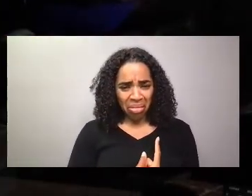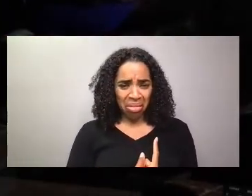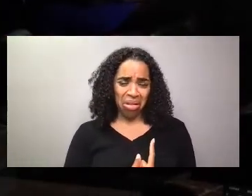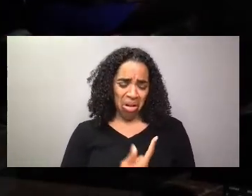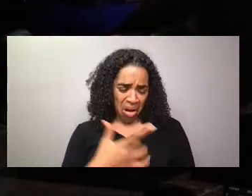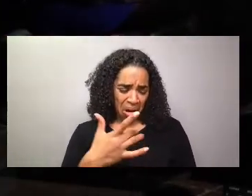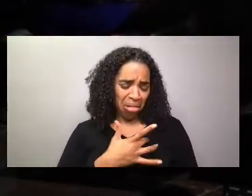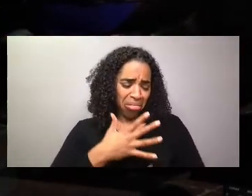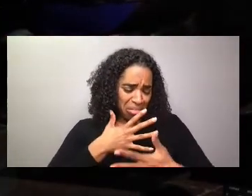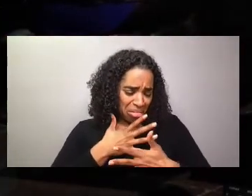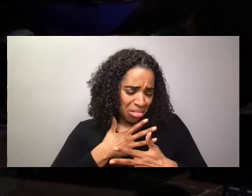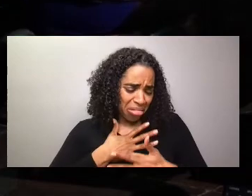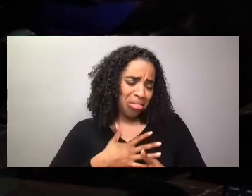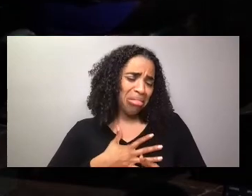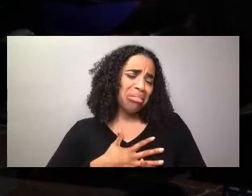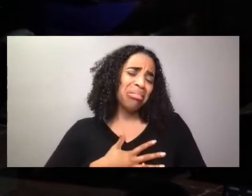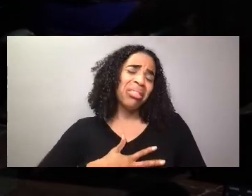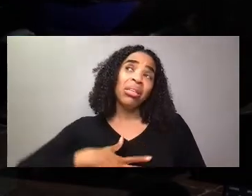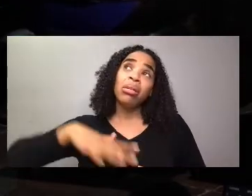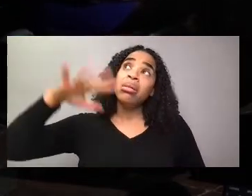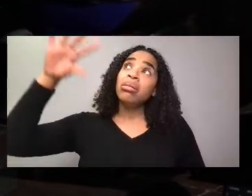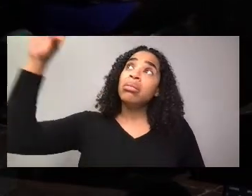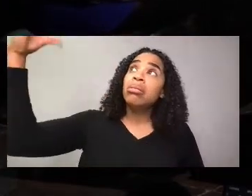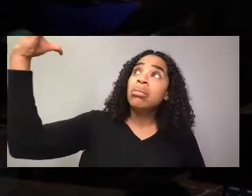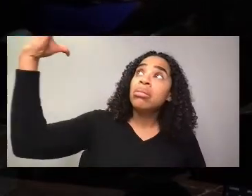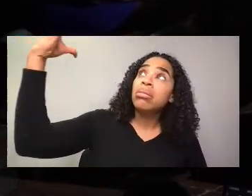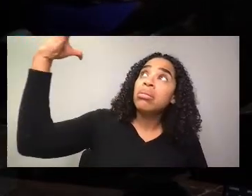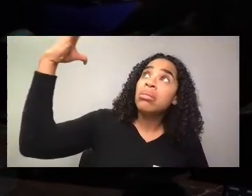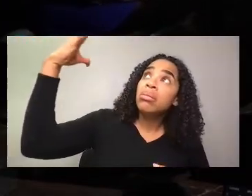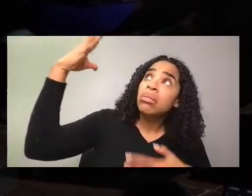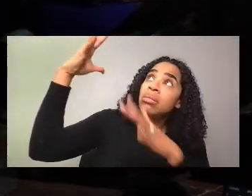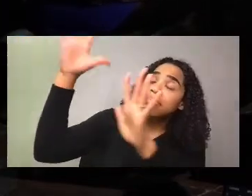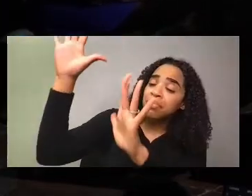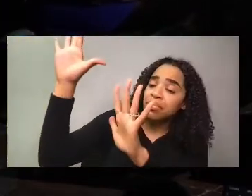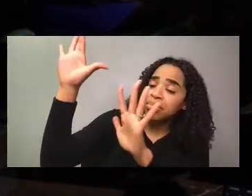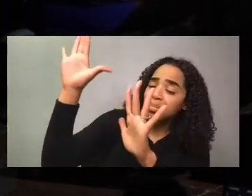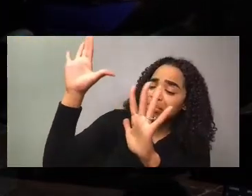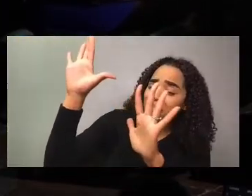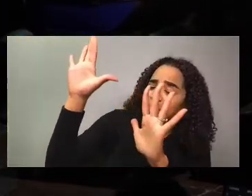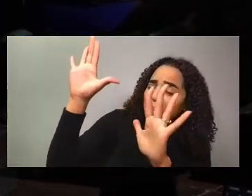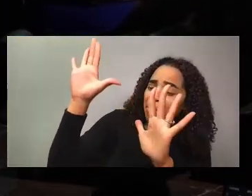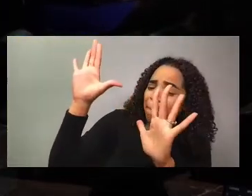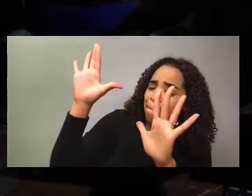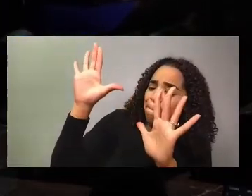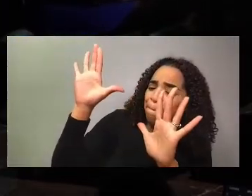Pushed to